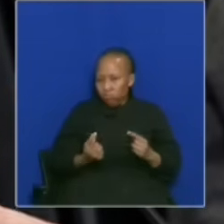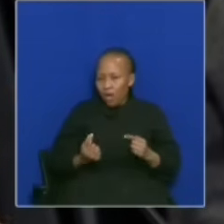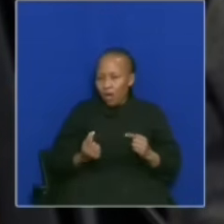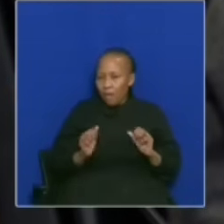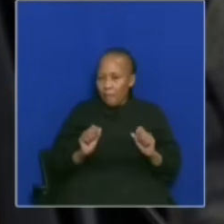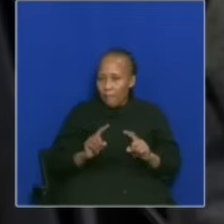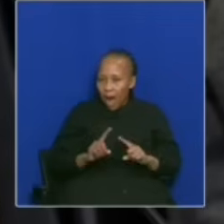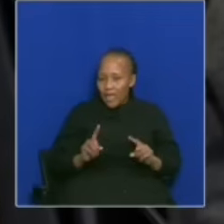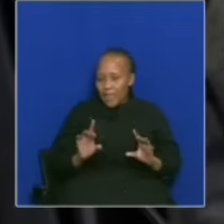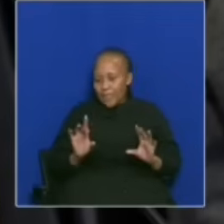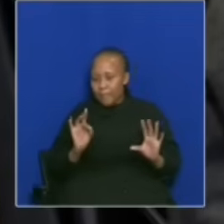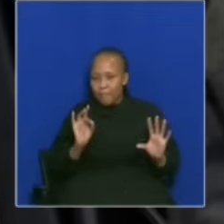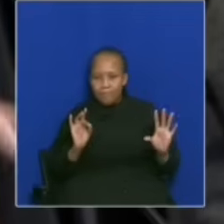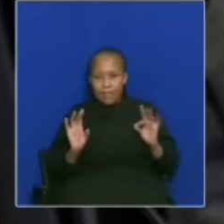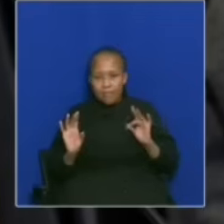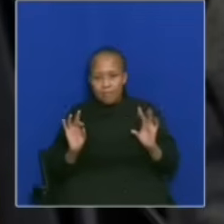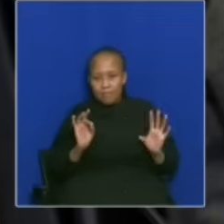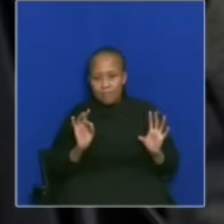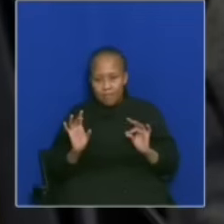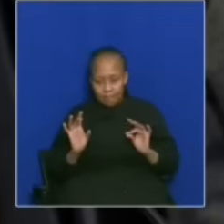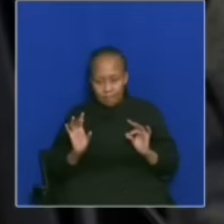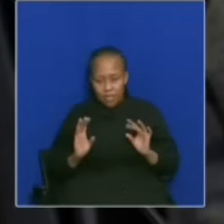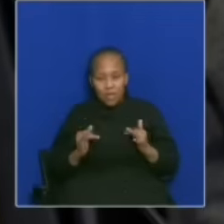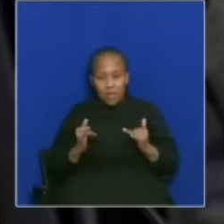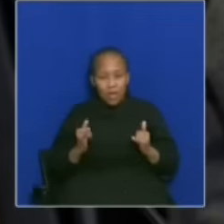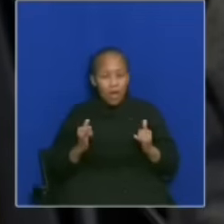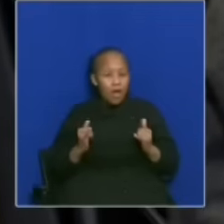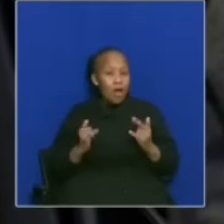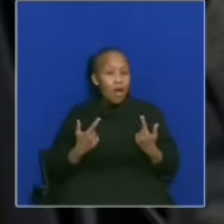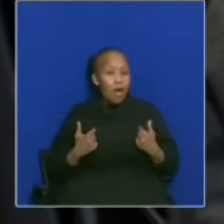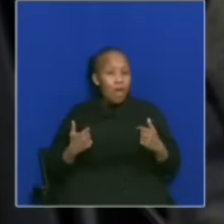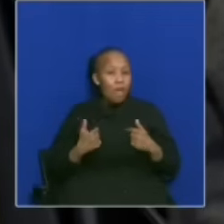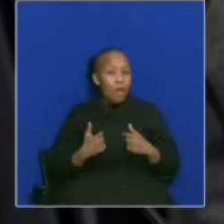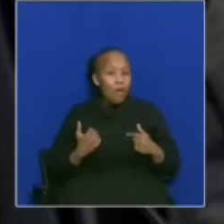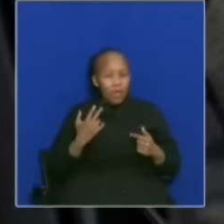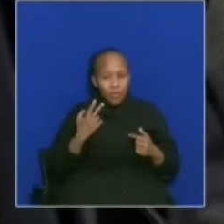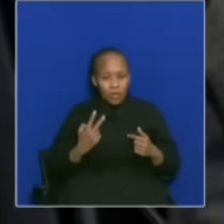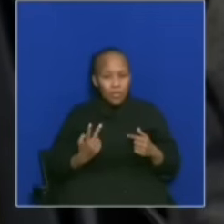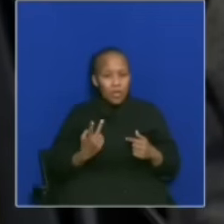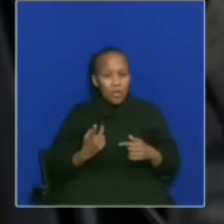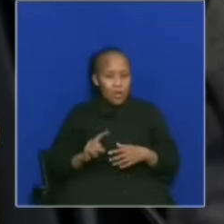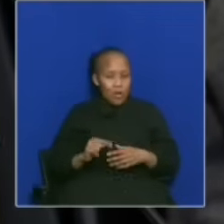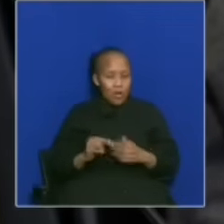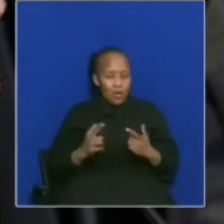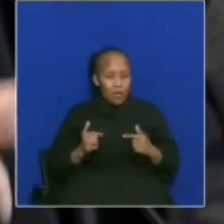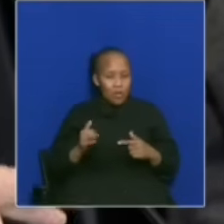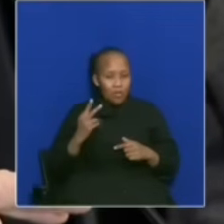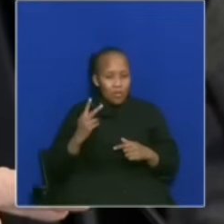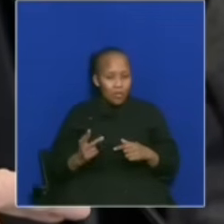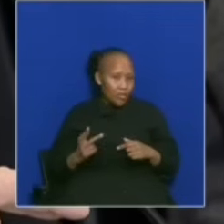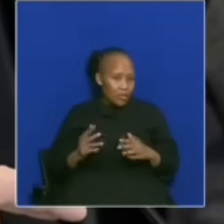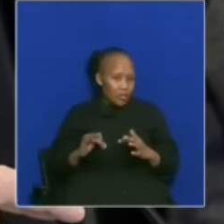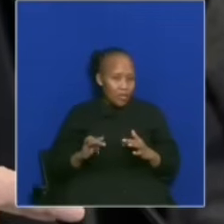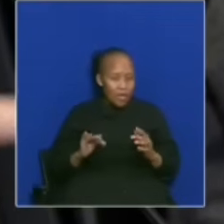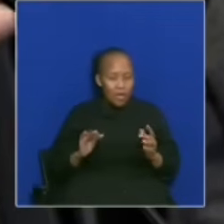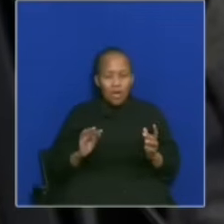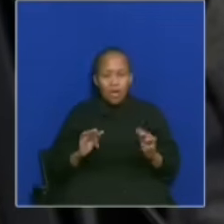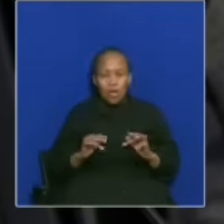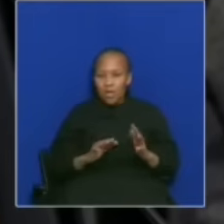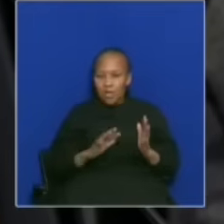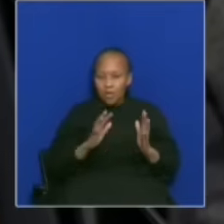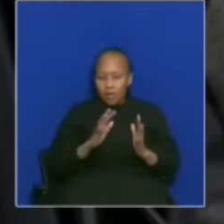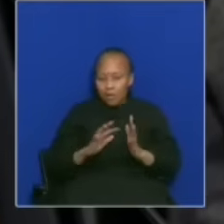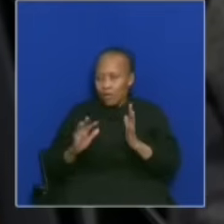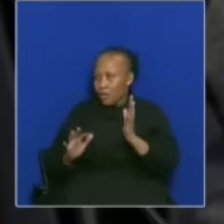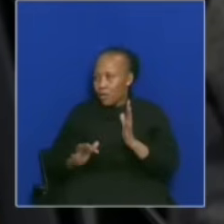So what one sees is, in the earlier chats, a series of exchanges between Mr. Sayed, who's the Carne Links